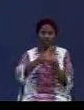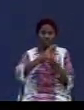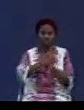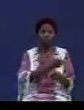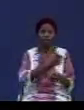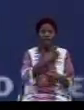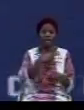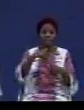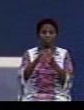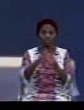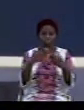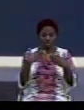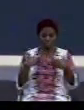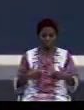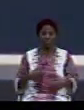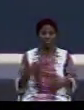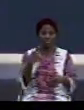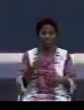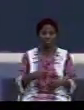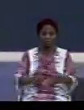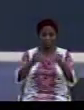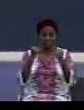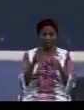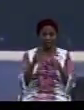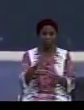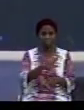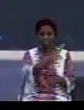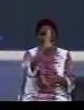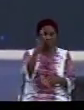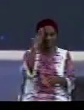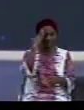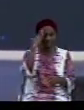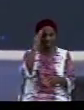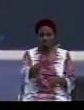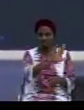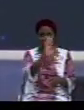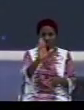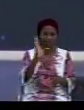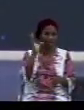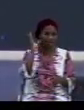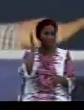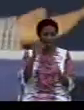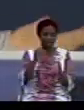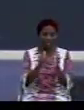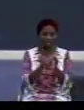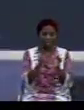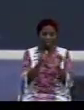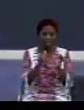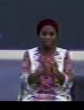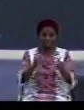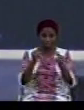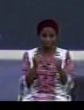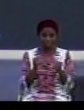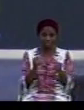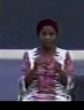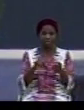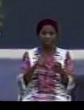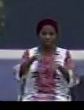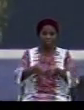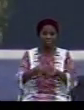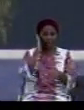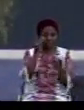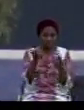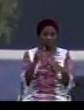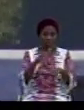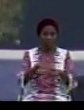the power you never had, you never knew, that power tonight will come upon your life